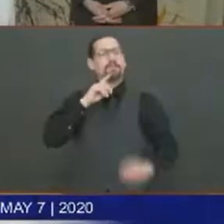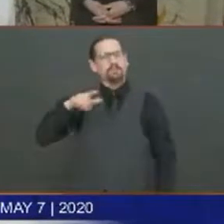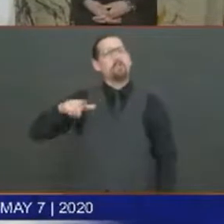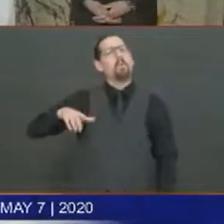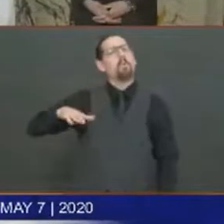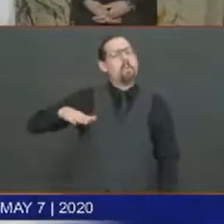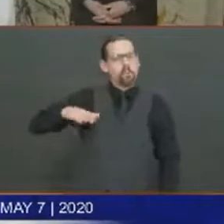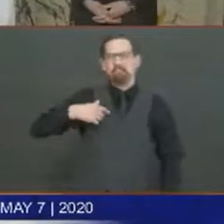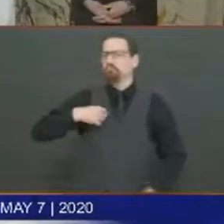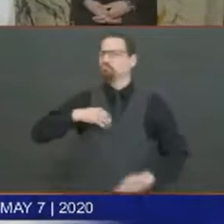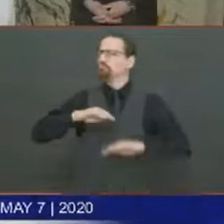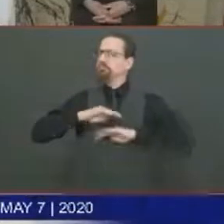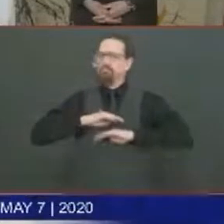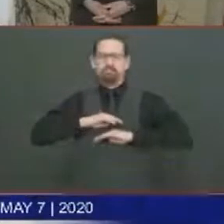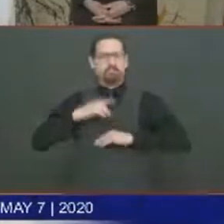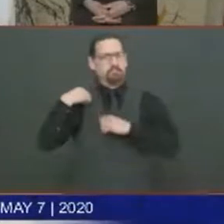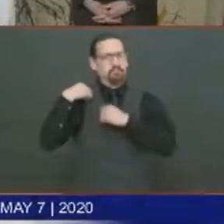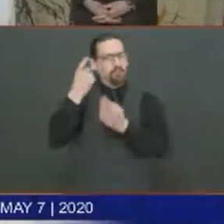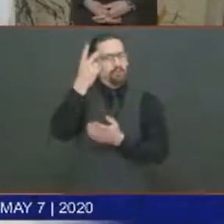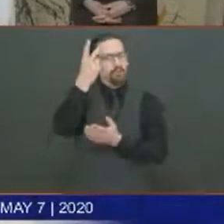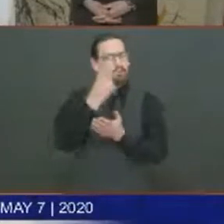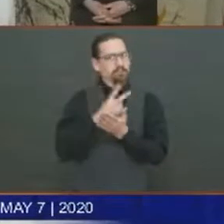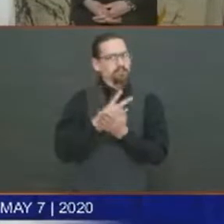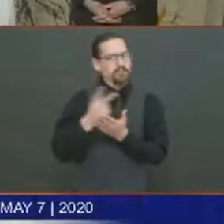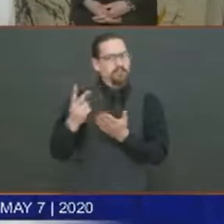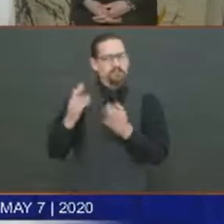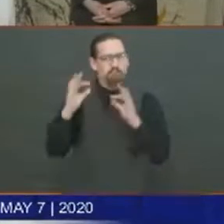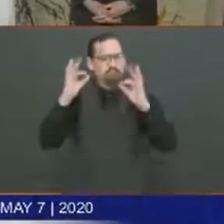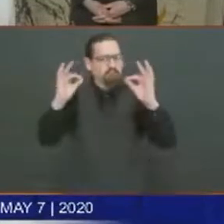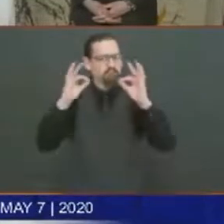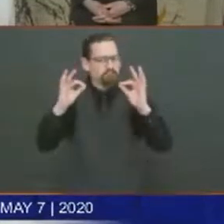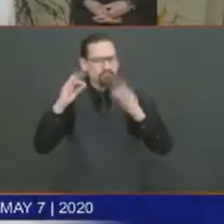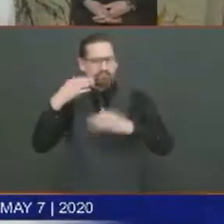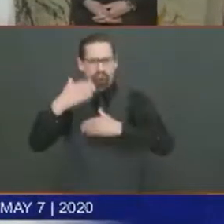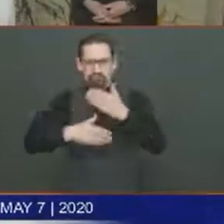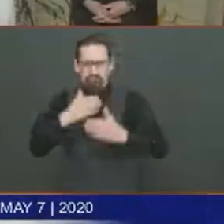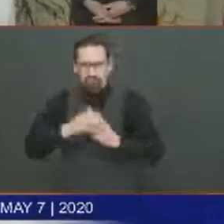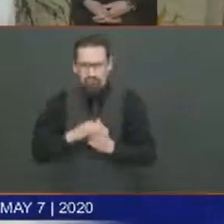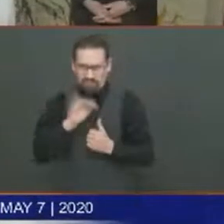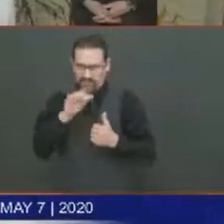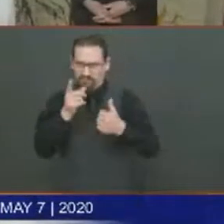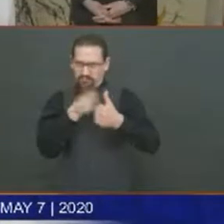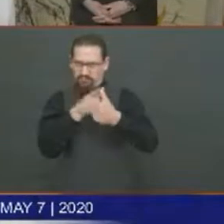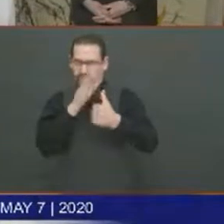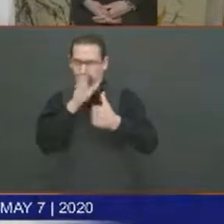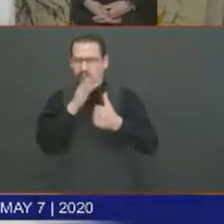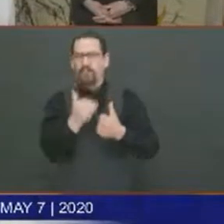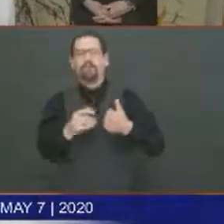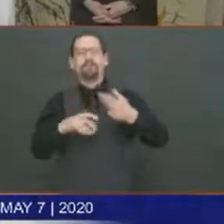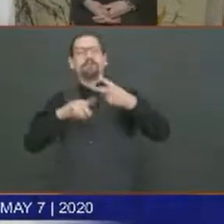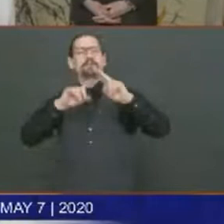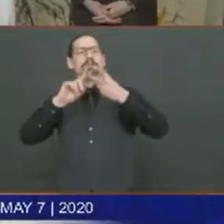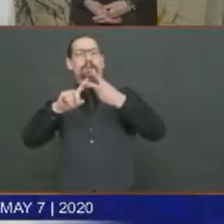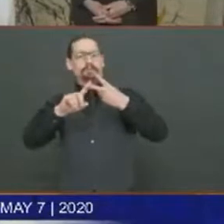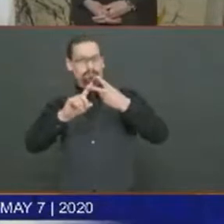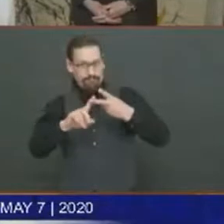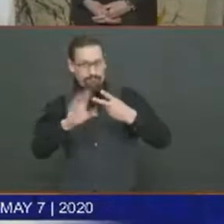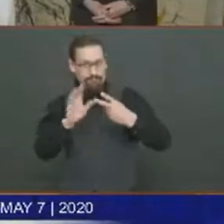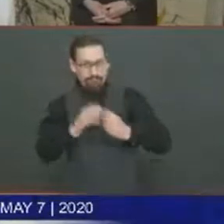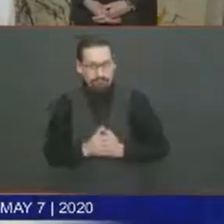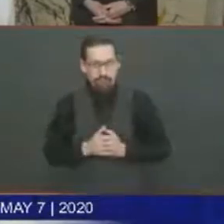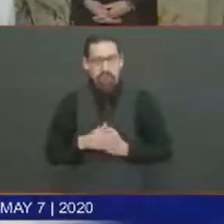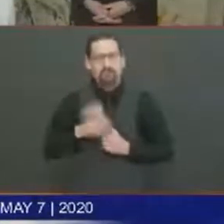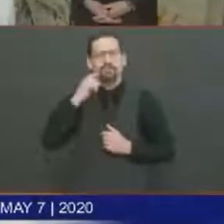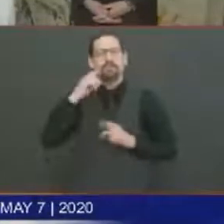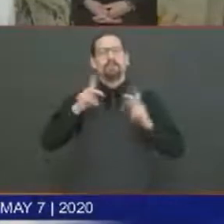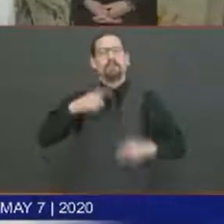we checked that, we cleared that hurdle. Second, we said we must be able to test all symptomatic people